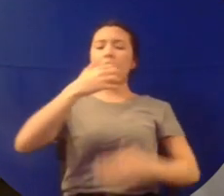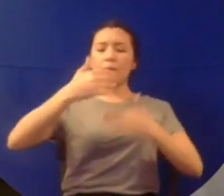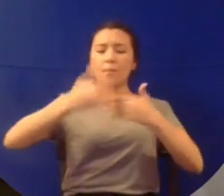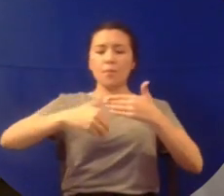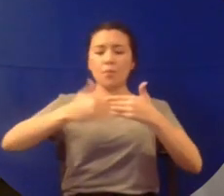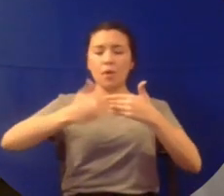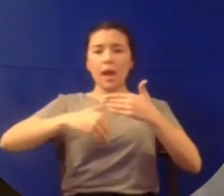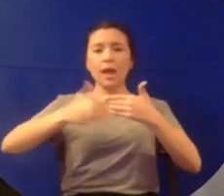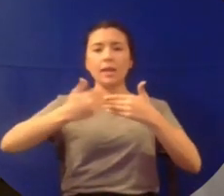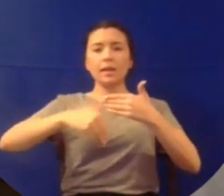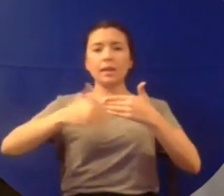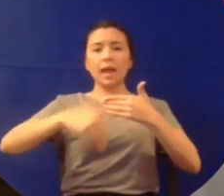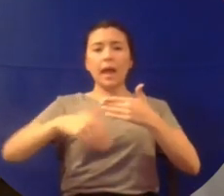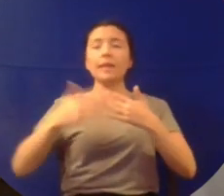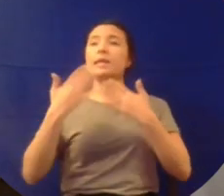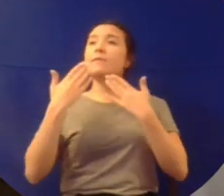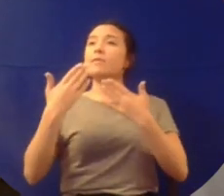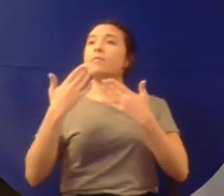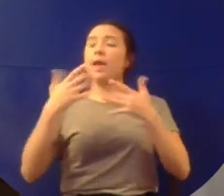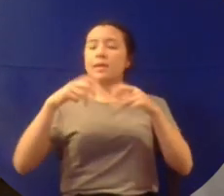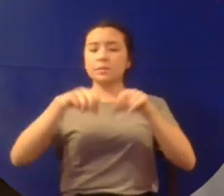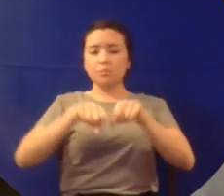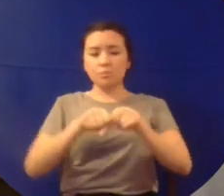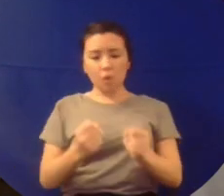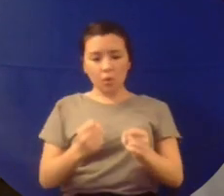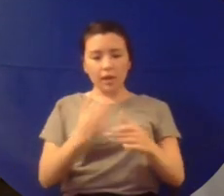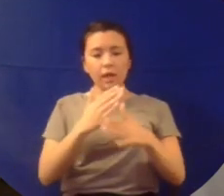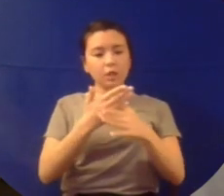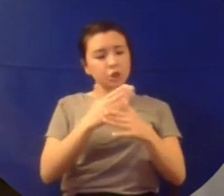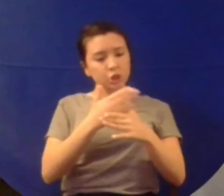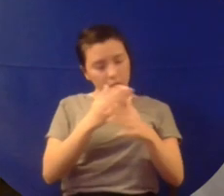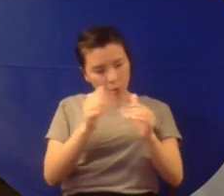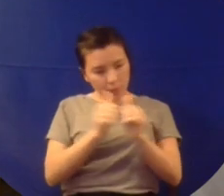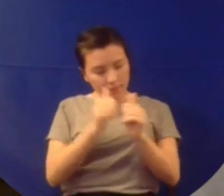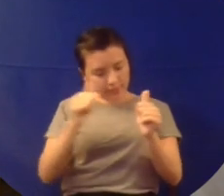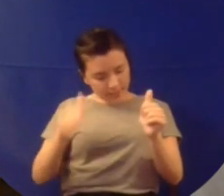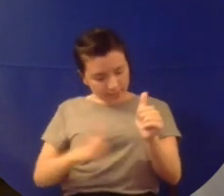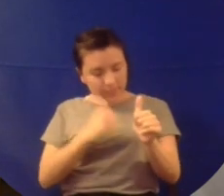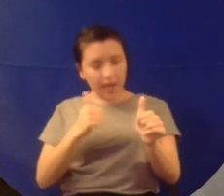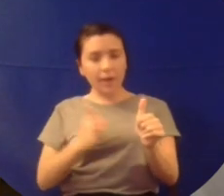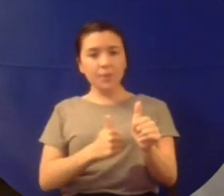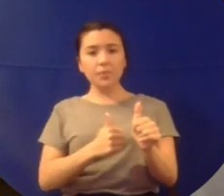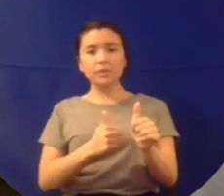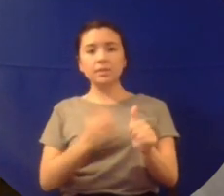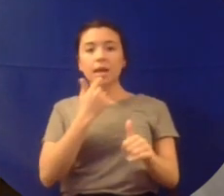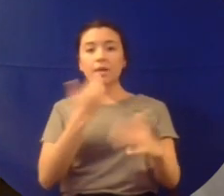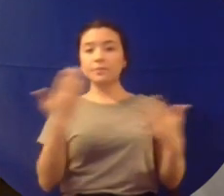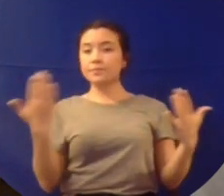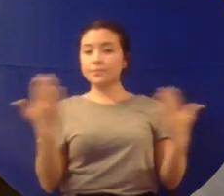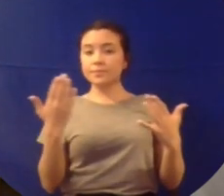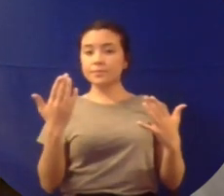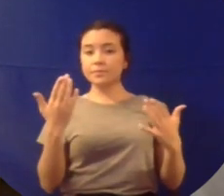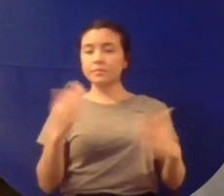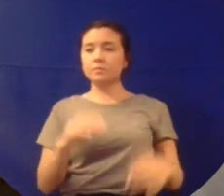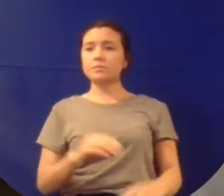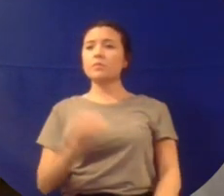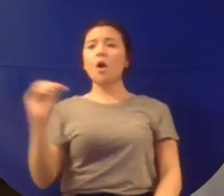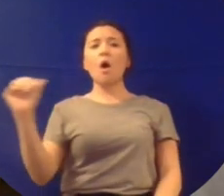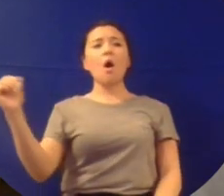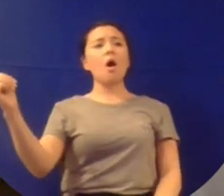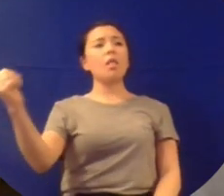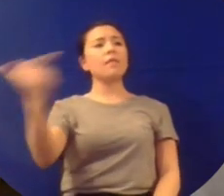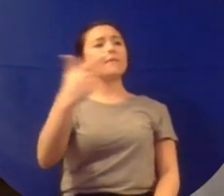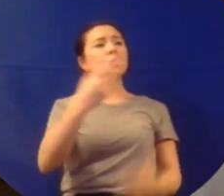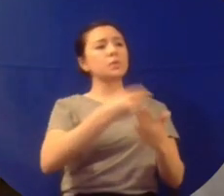his passion, he took bread, and giving thanks, broke it and gave it to